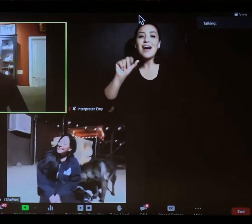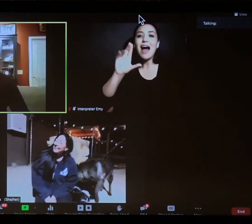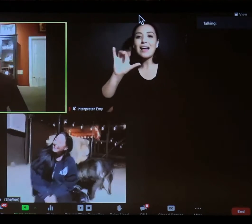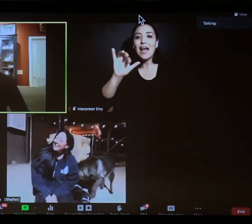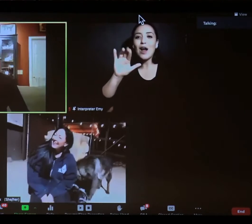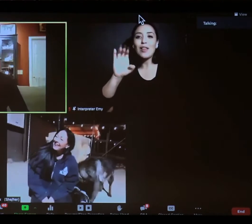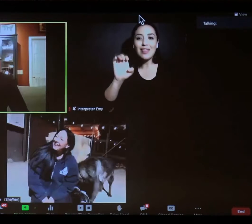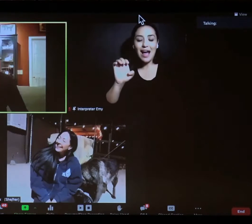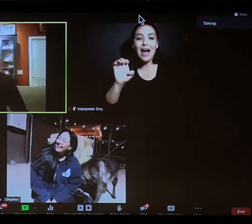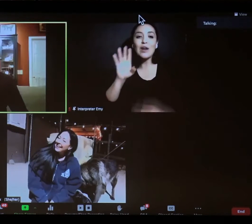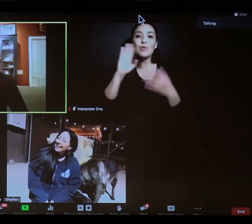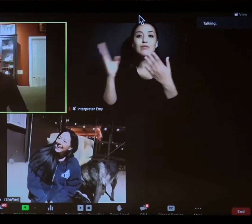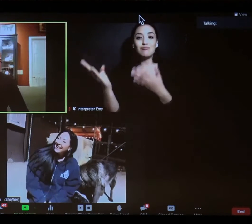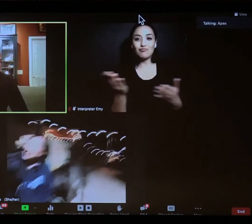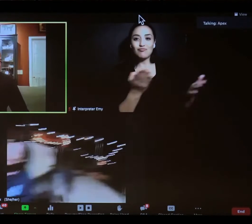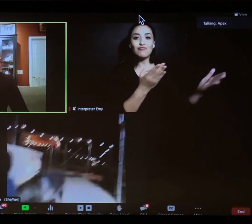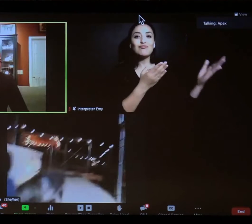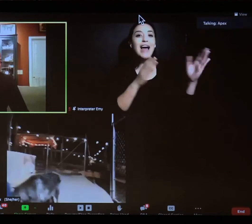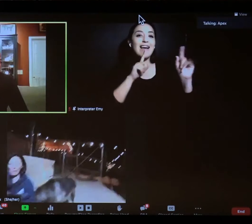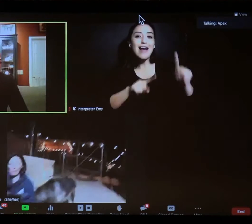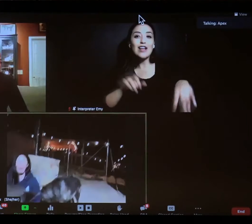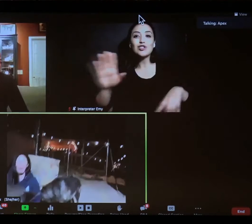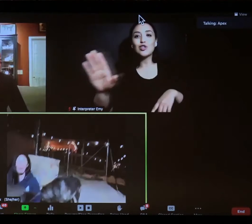your questions.